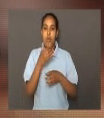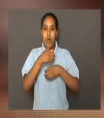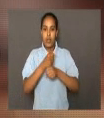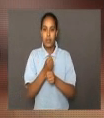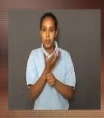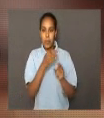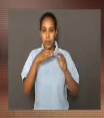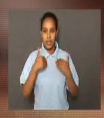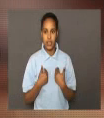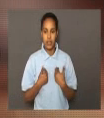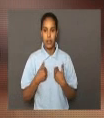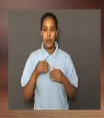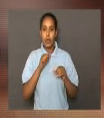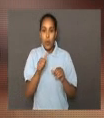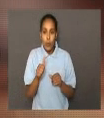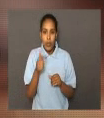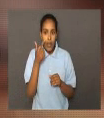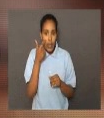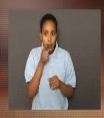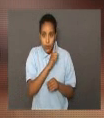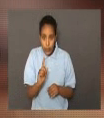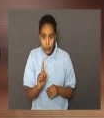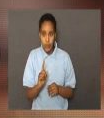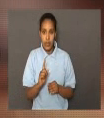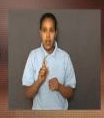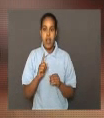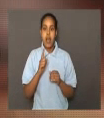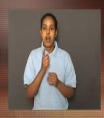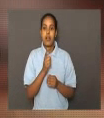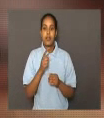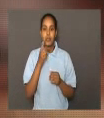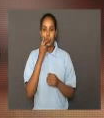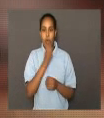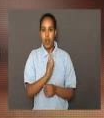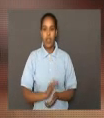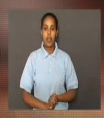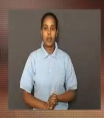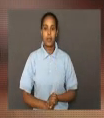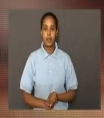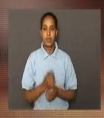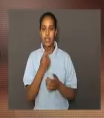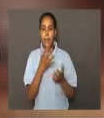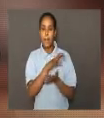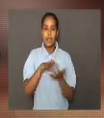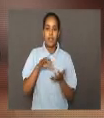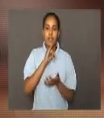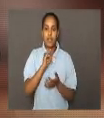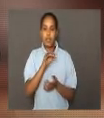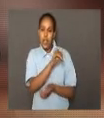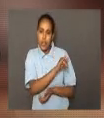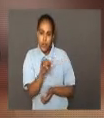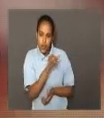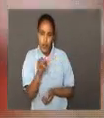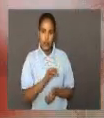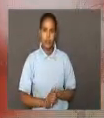present, you will not be able to see them apart visually. The mixture is uniform.